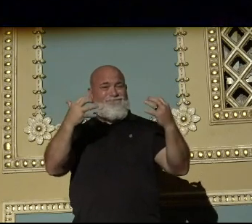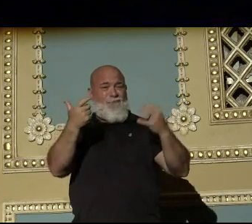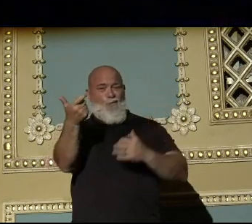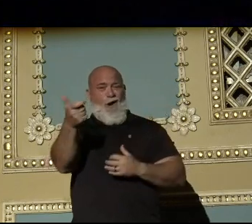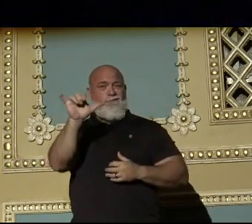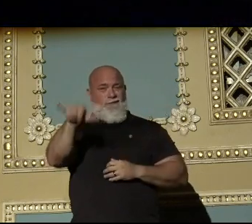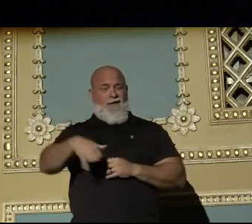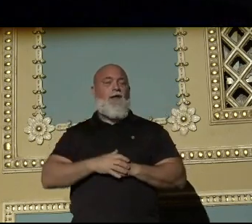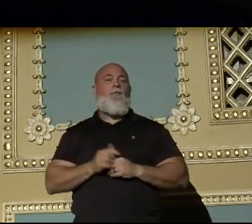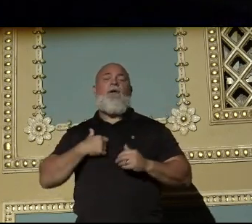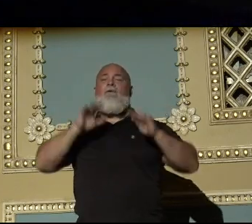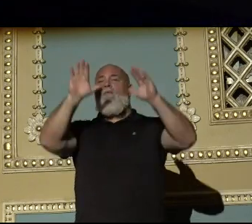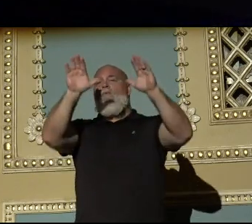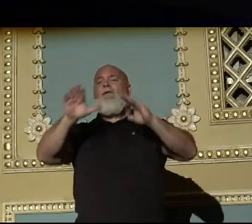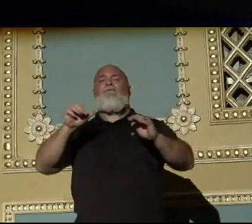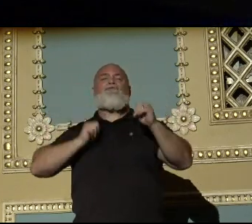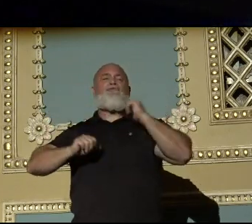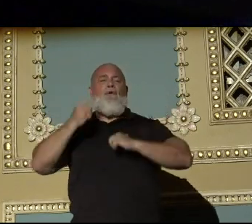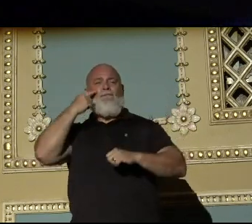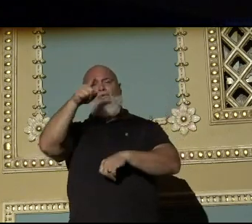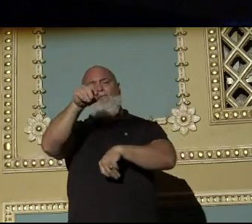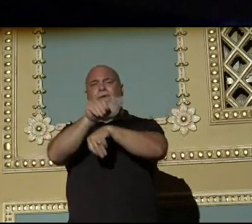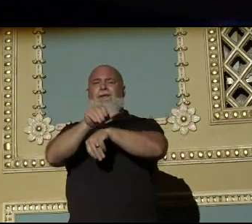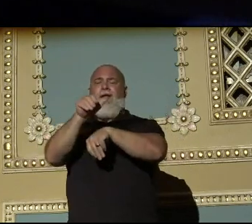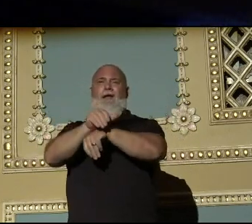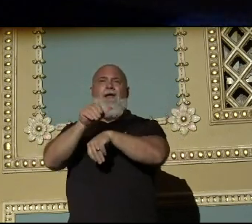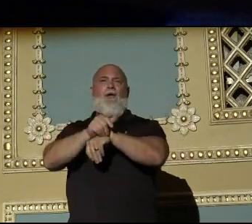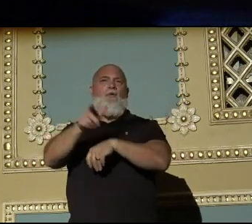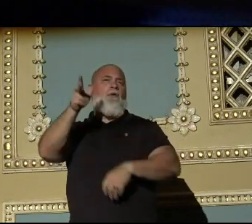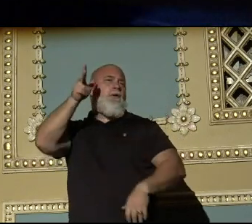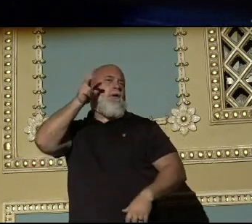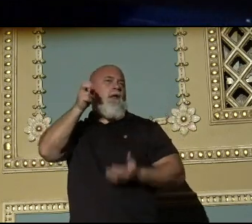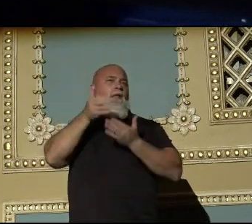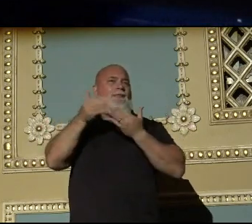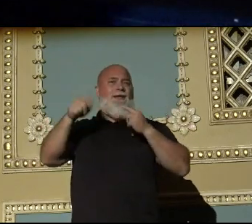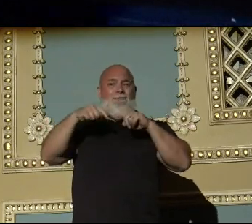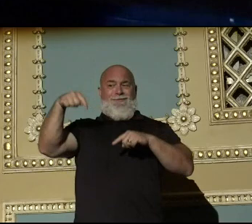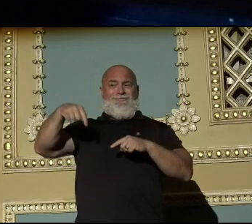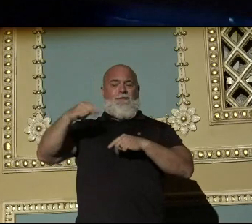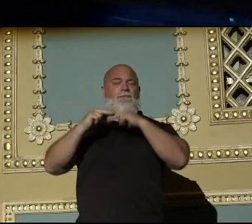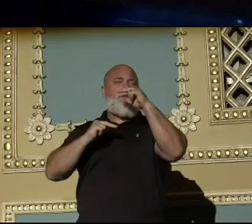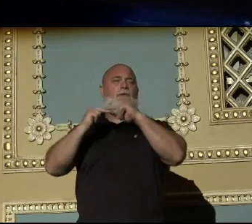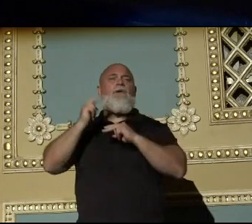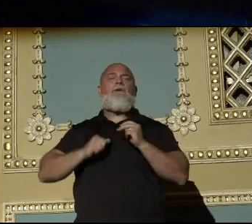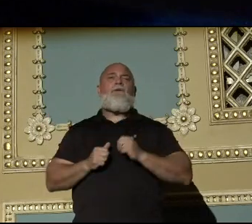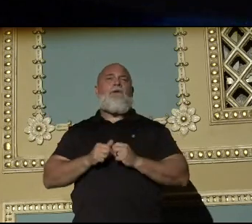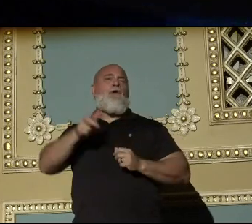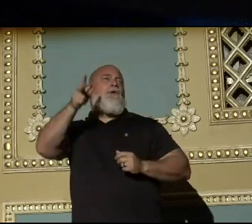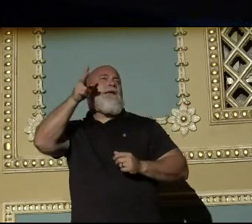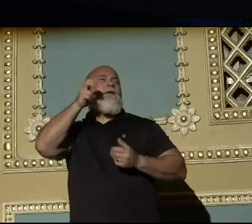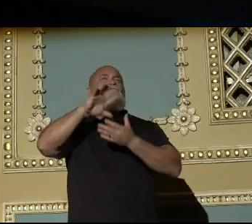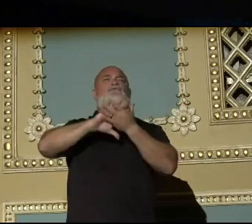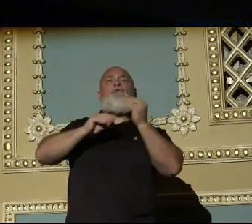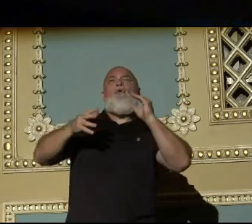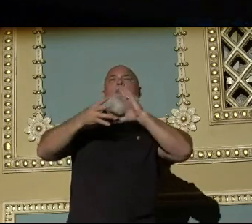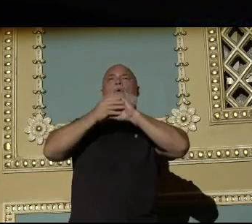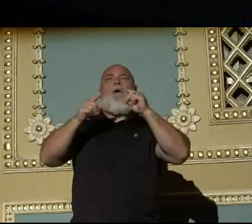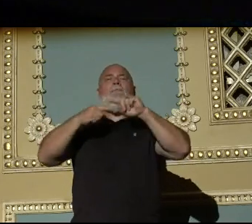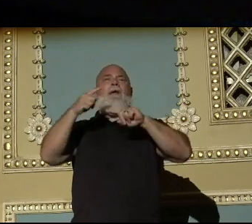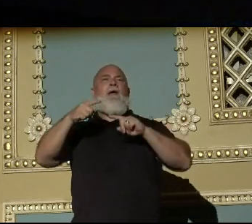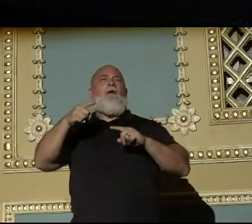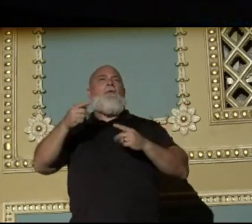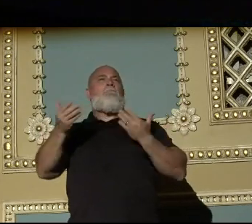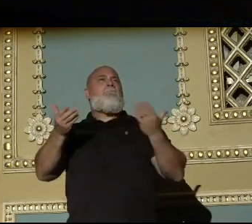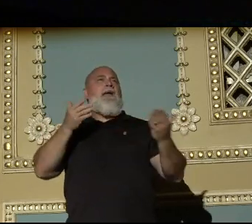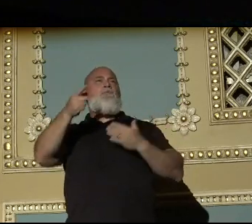for you tonight, ladies and gentlemen. You'll hear things about the building. You'll hear stories about the Paramount